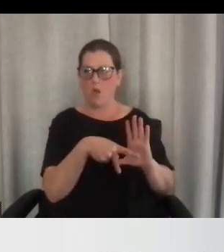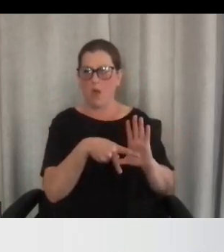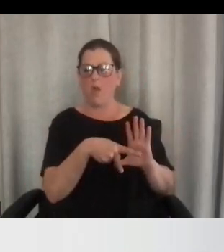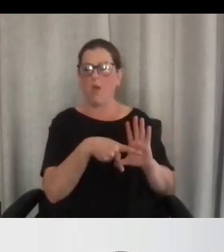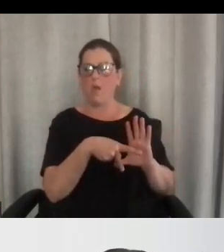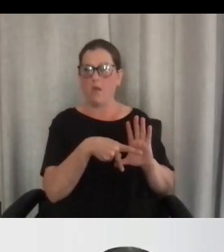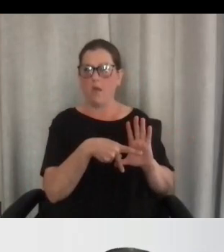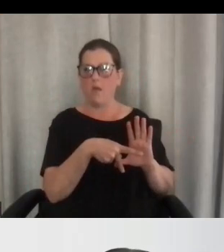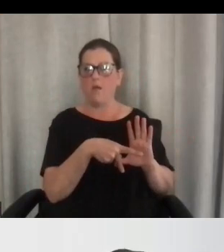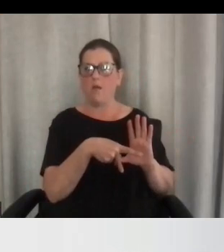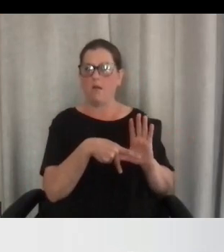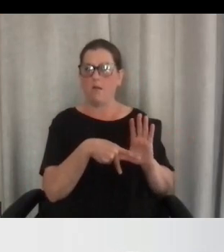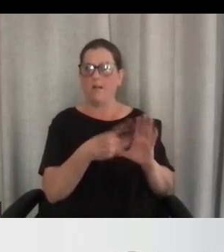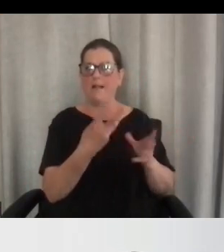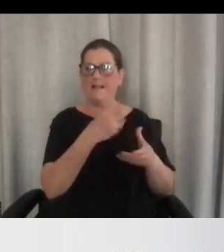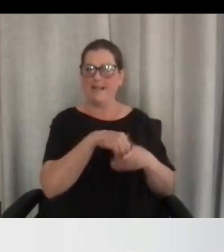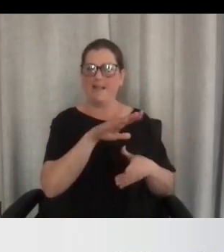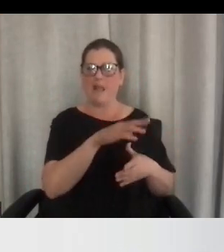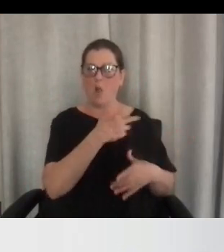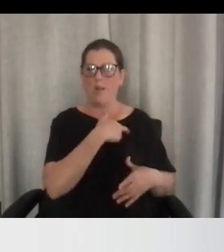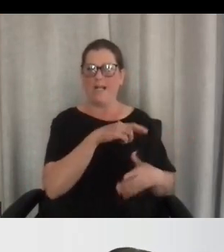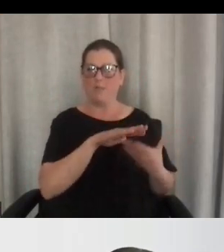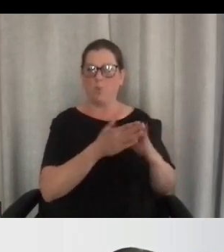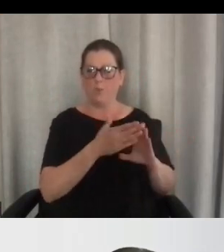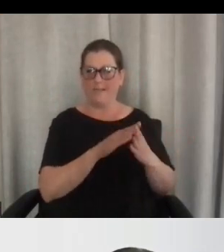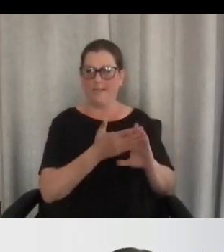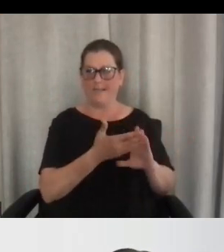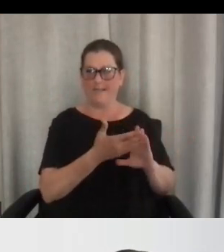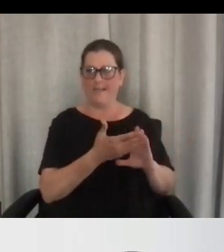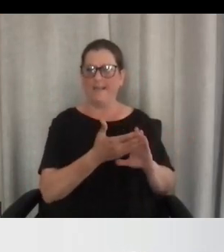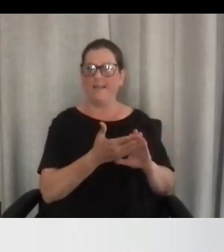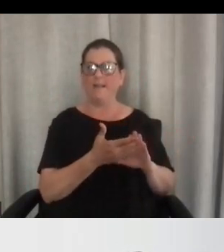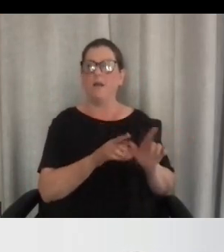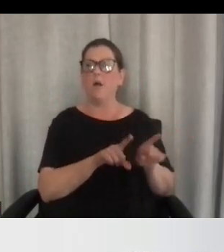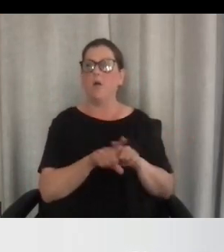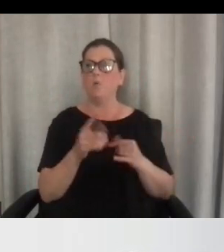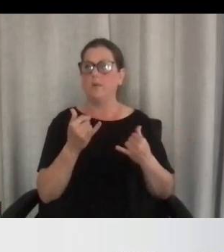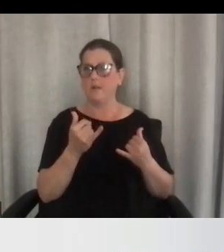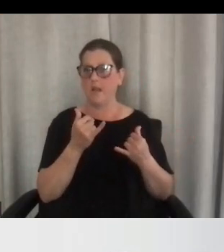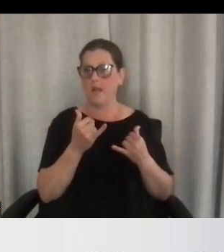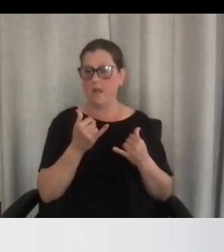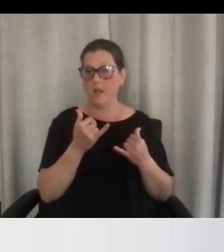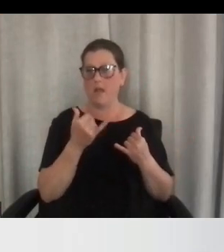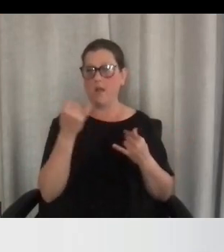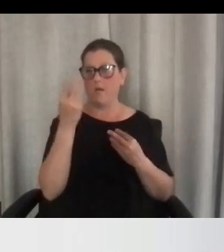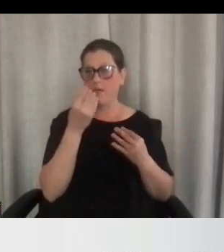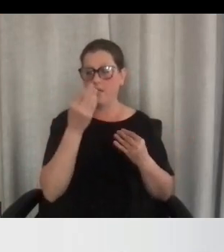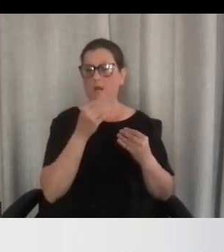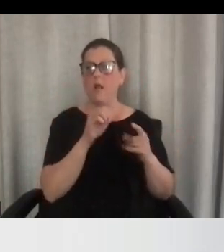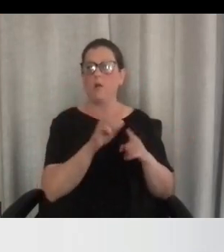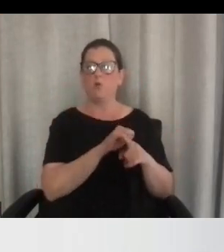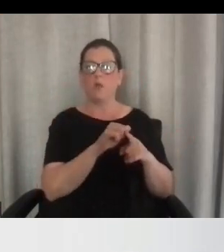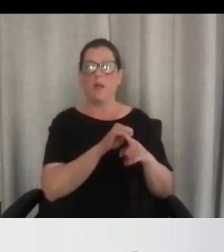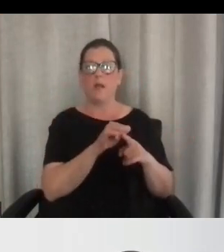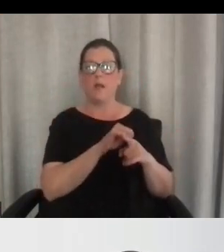within their religious communities. We're also right now, again, kind of thinking about those training